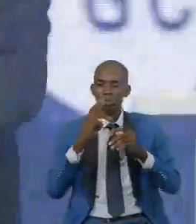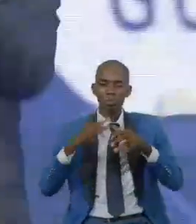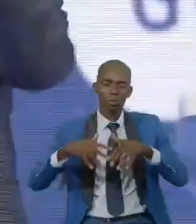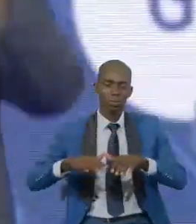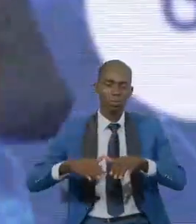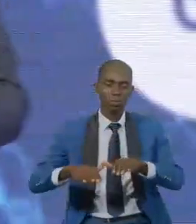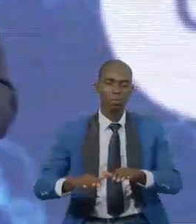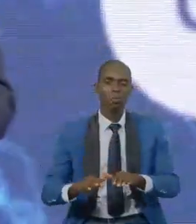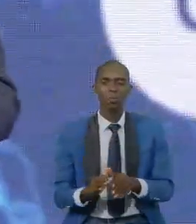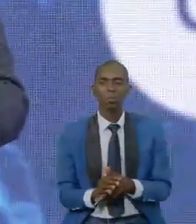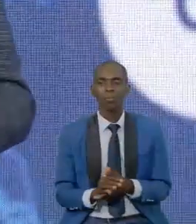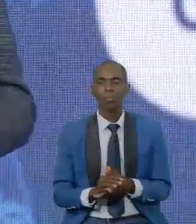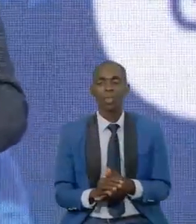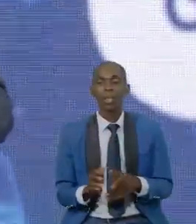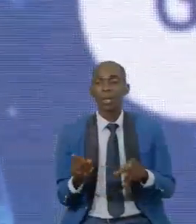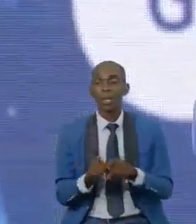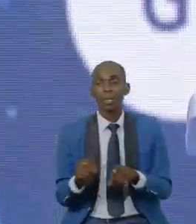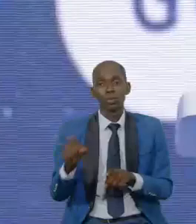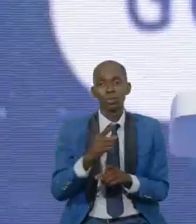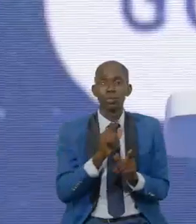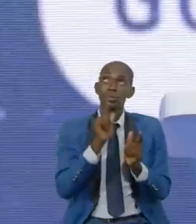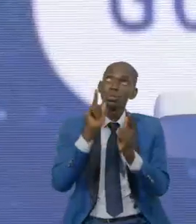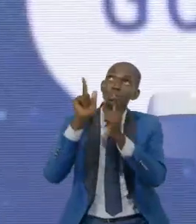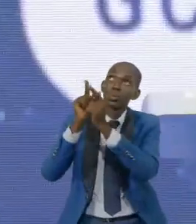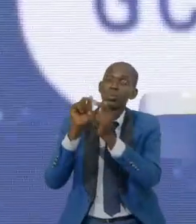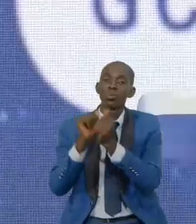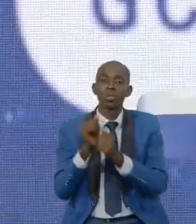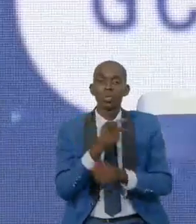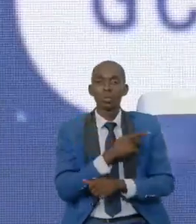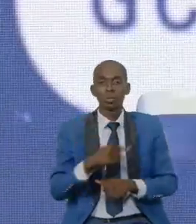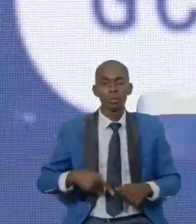As you come to the Prince of Peace tonight,